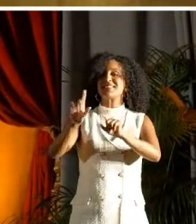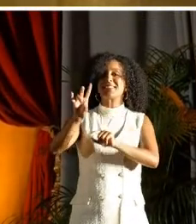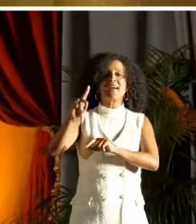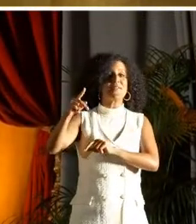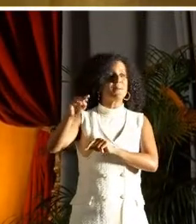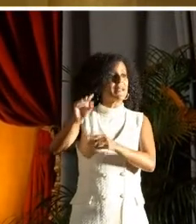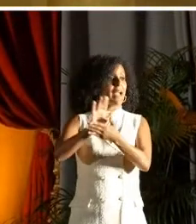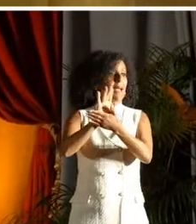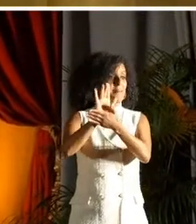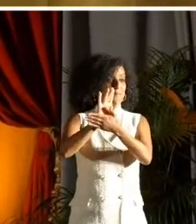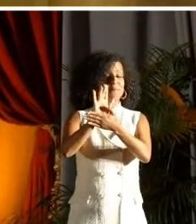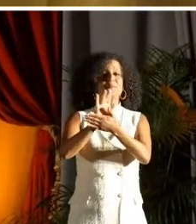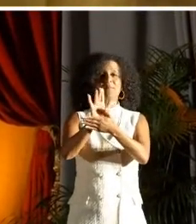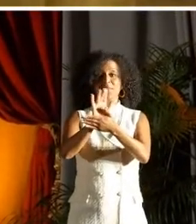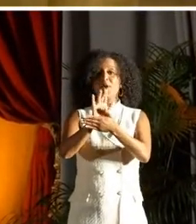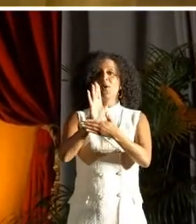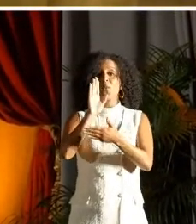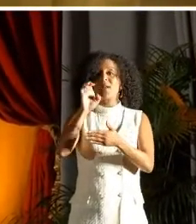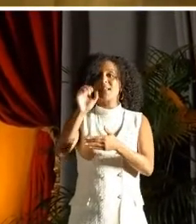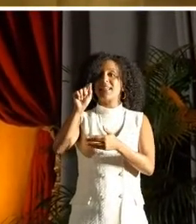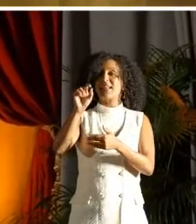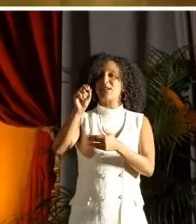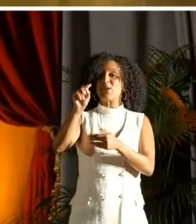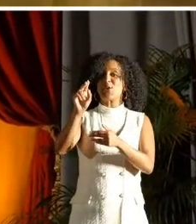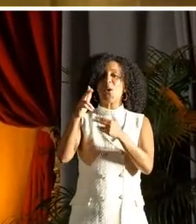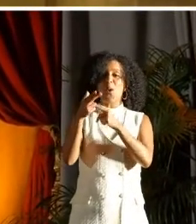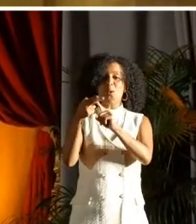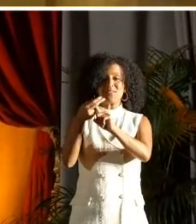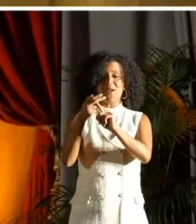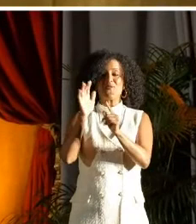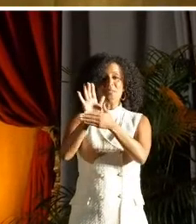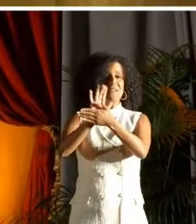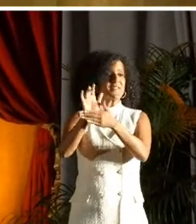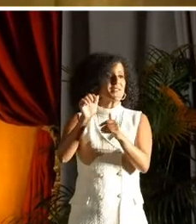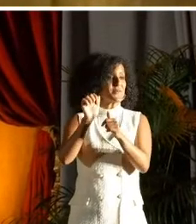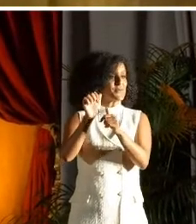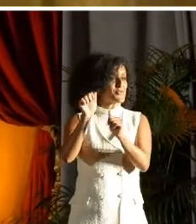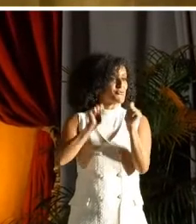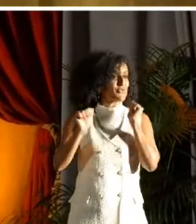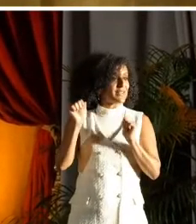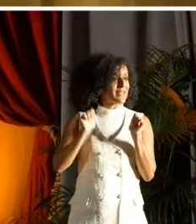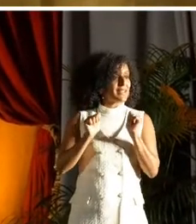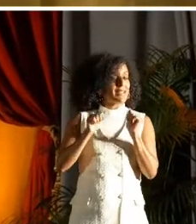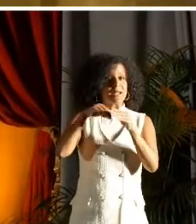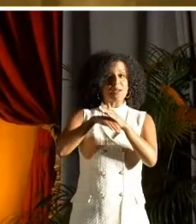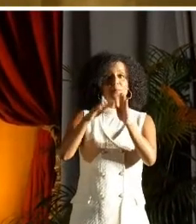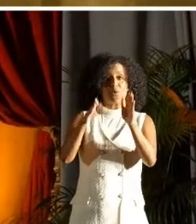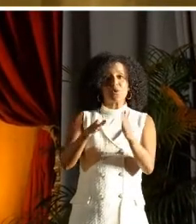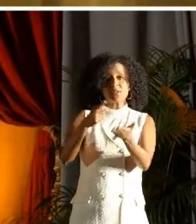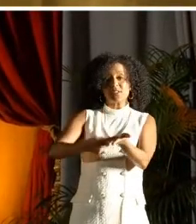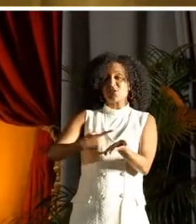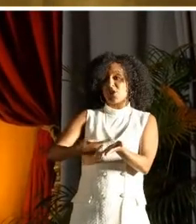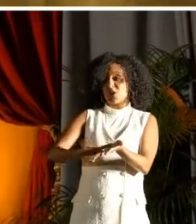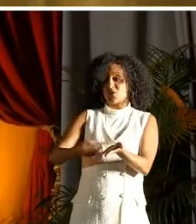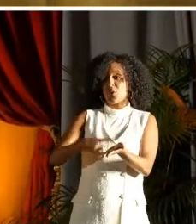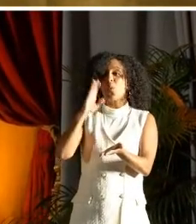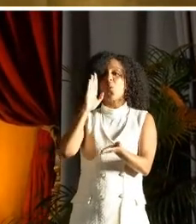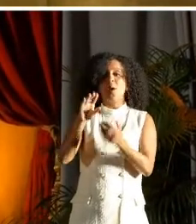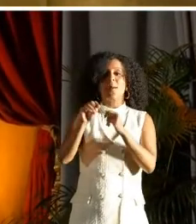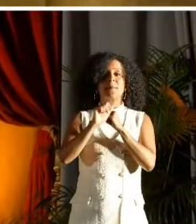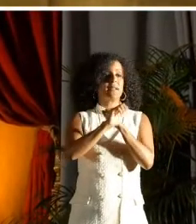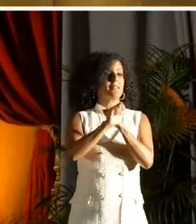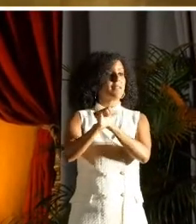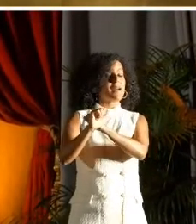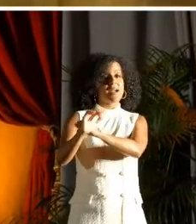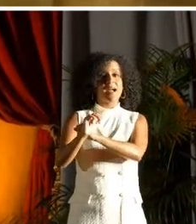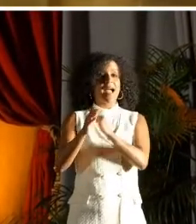p.m. That's at 7 p.m. at Eaton Hotel for the film screening, our in-person discussion, which will be live streamed,